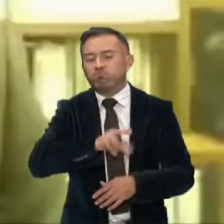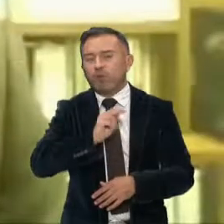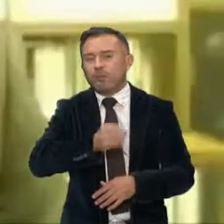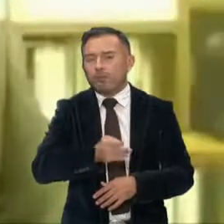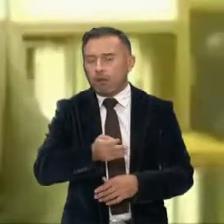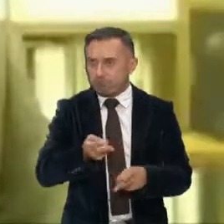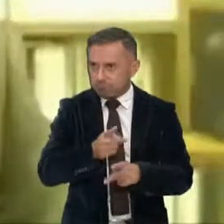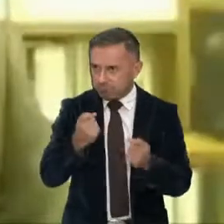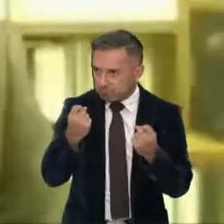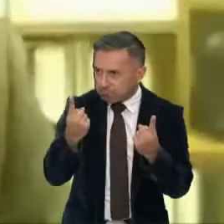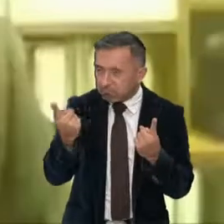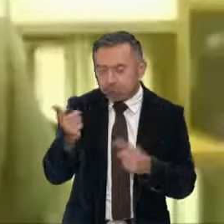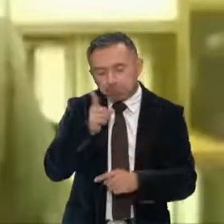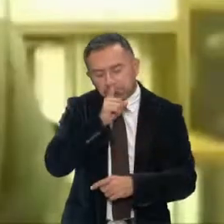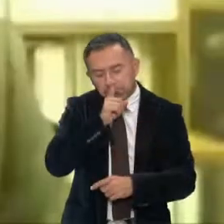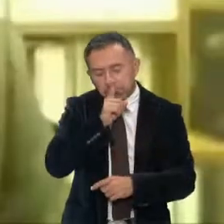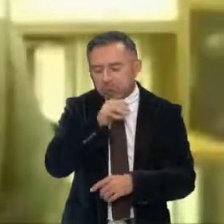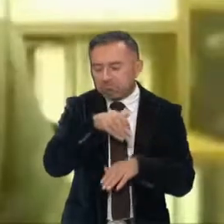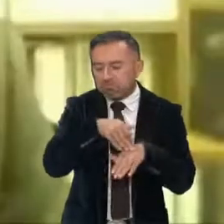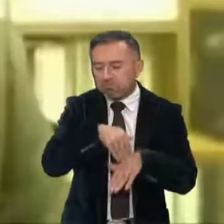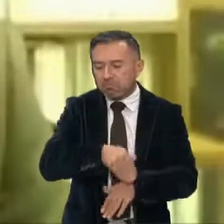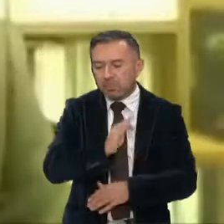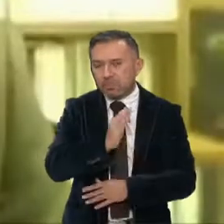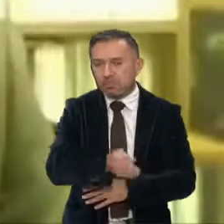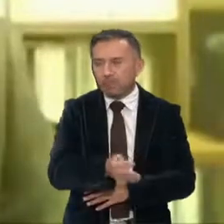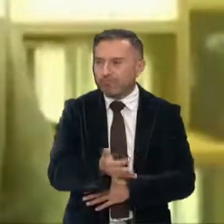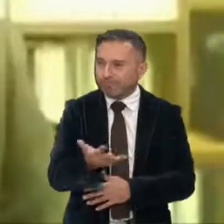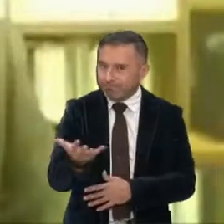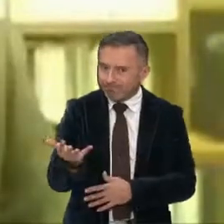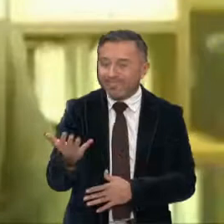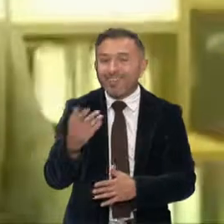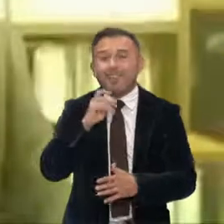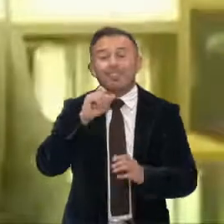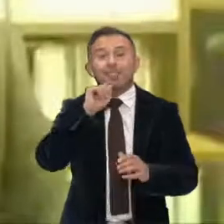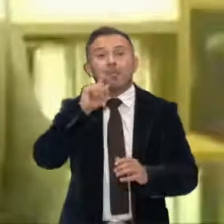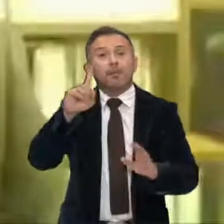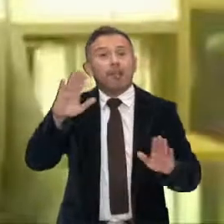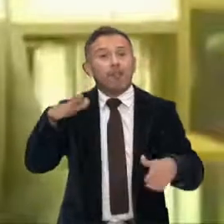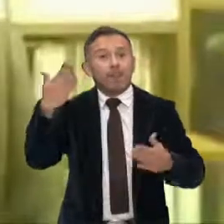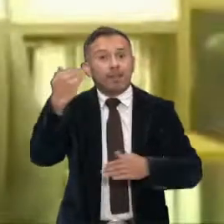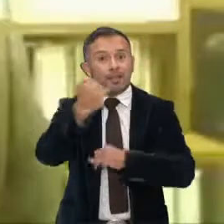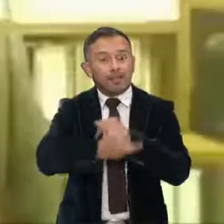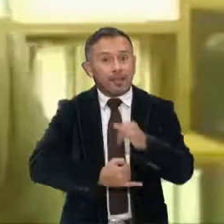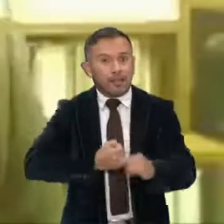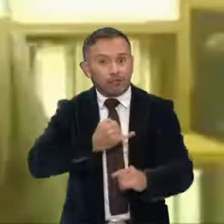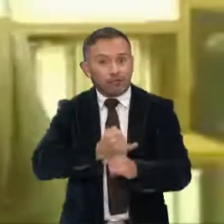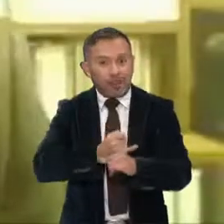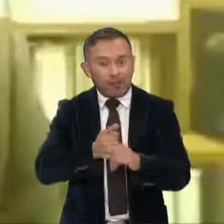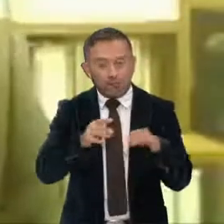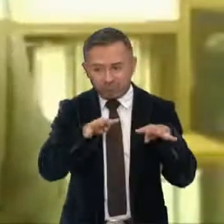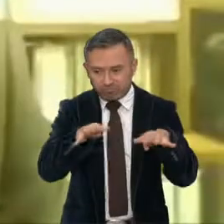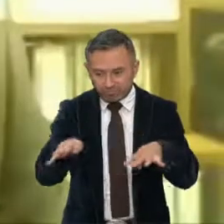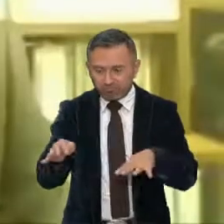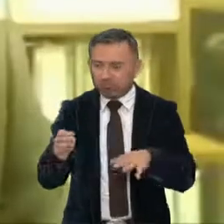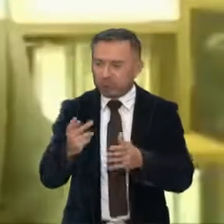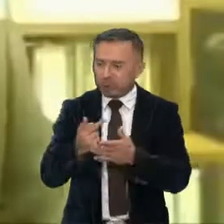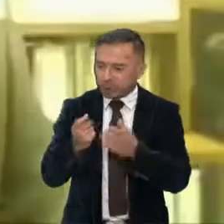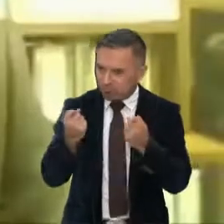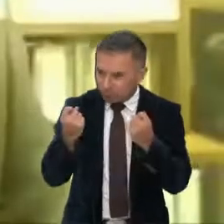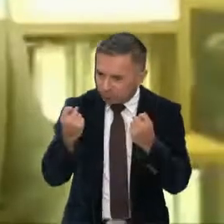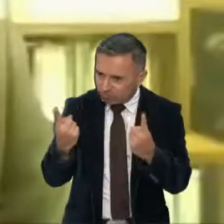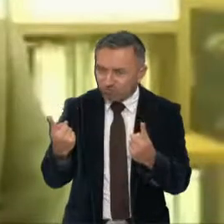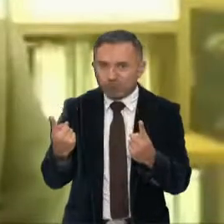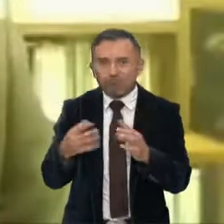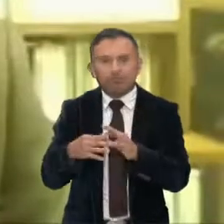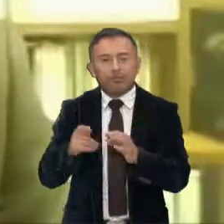the observation missions and the international electoral missions also provided their full